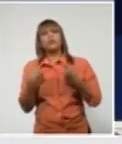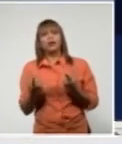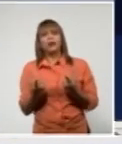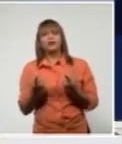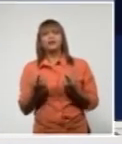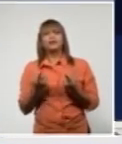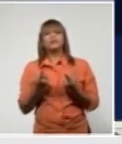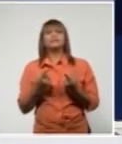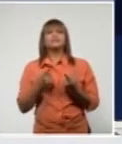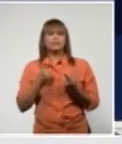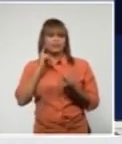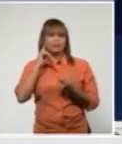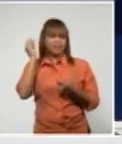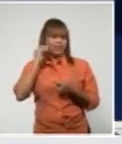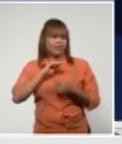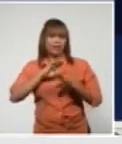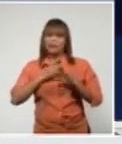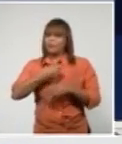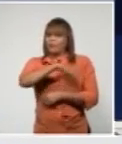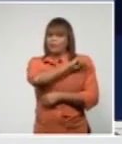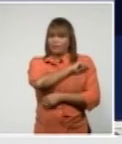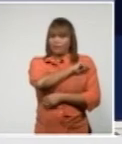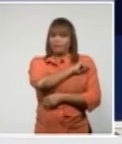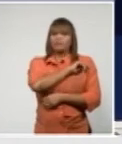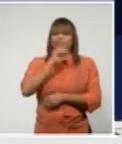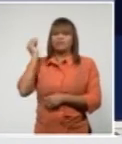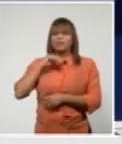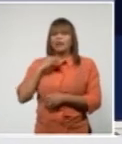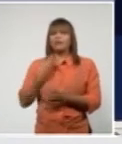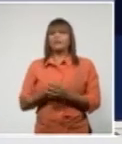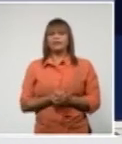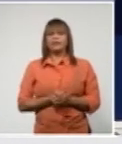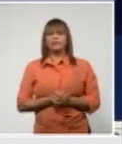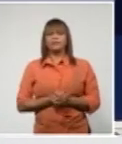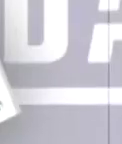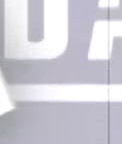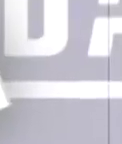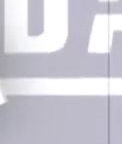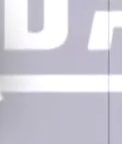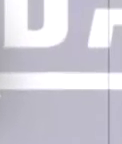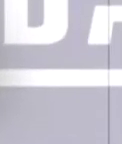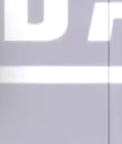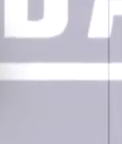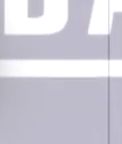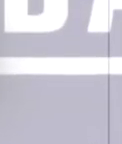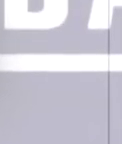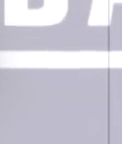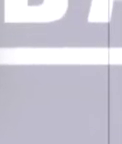have on the behavior of the pandemic in Cuba and the world.